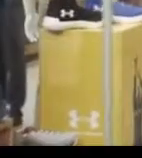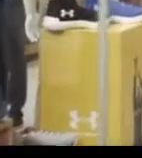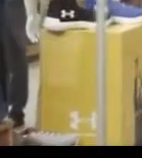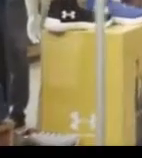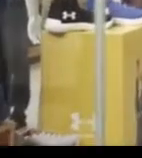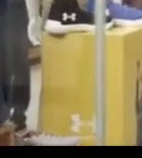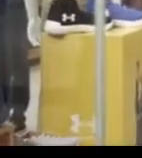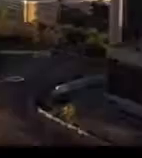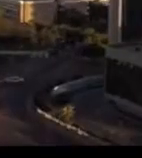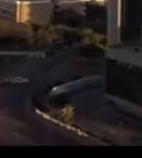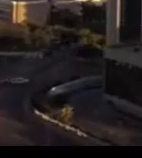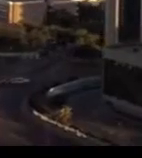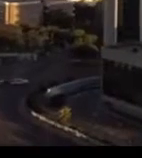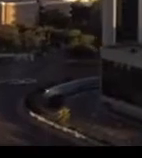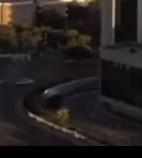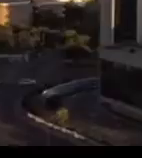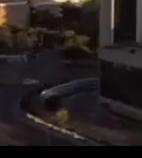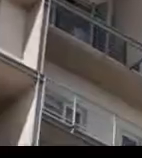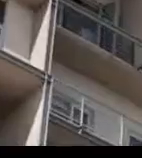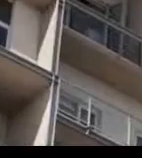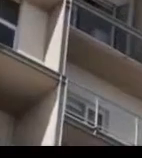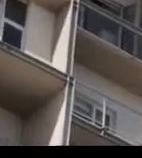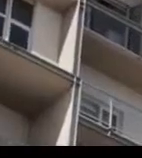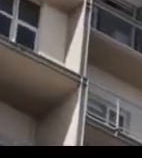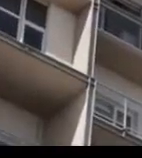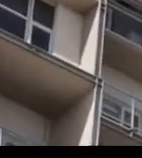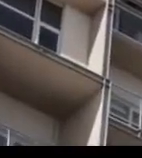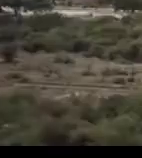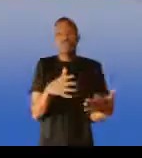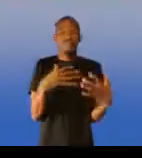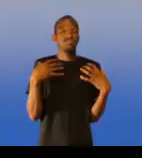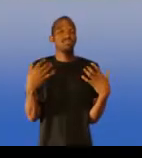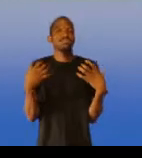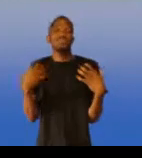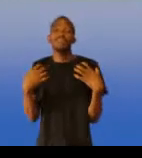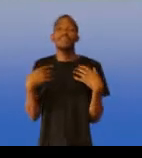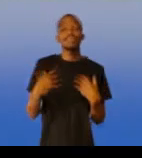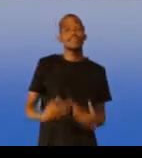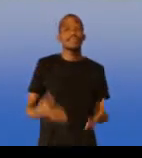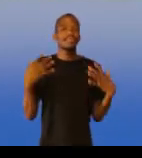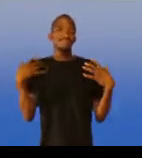I wish you